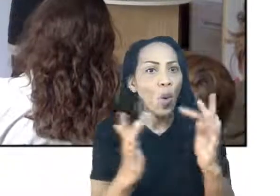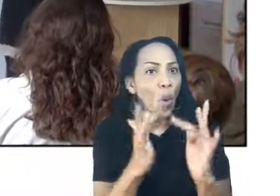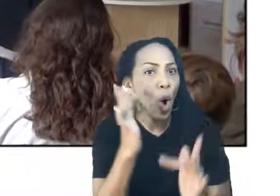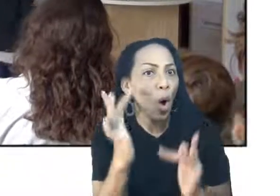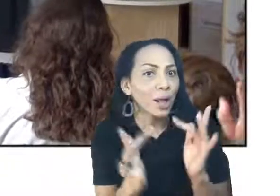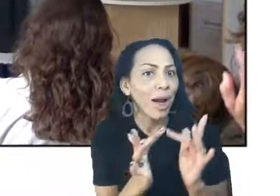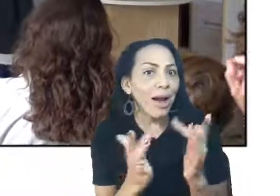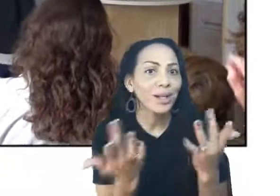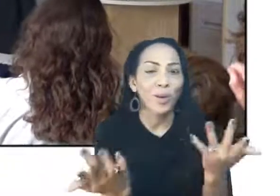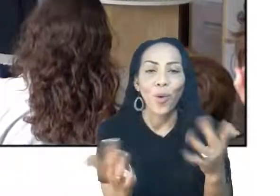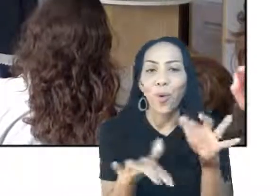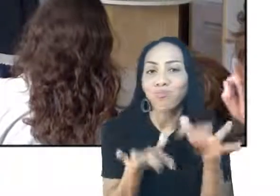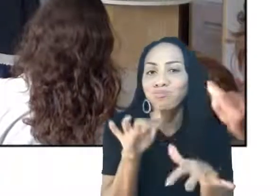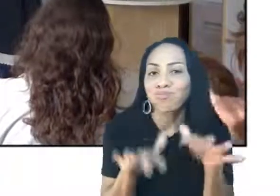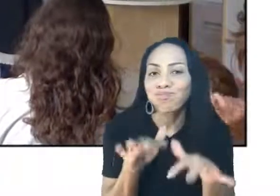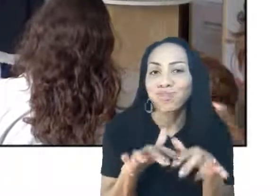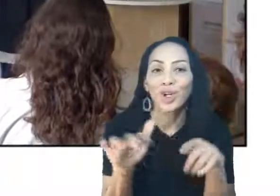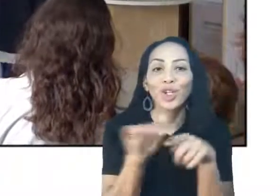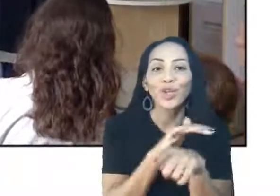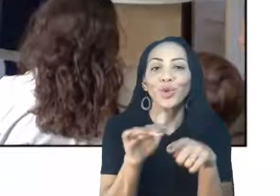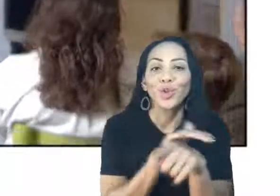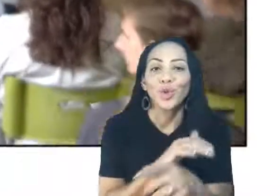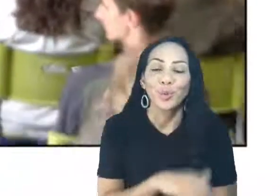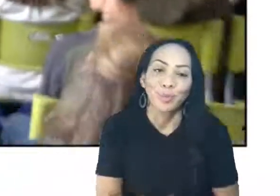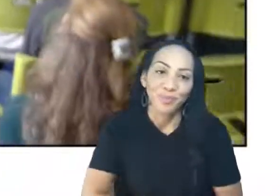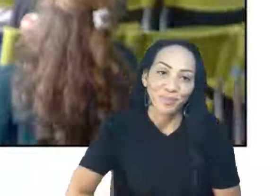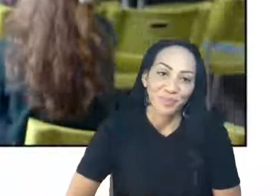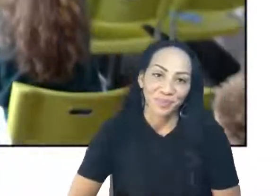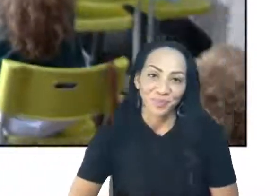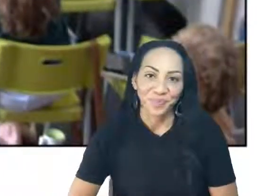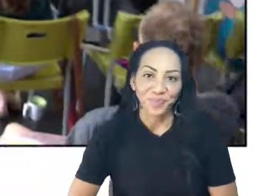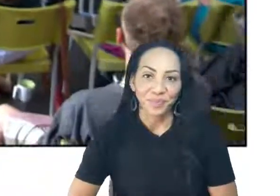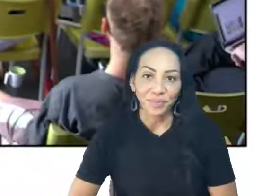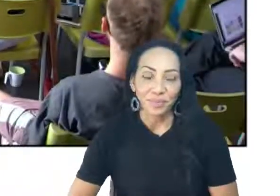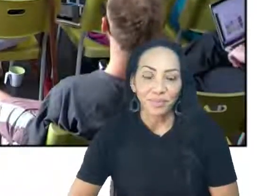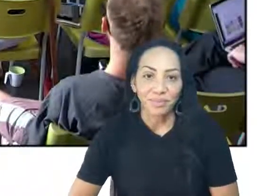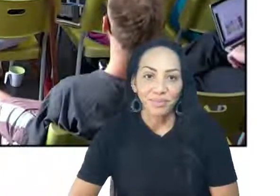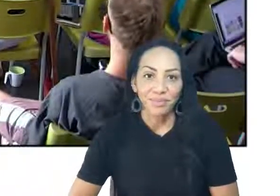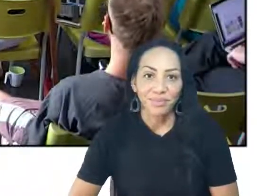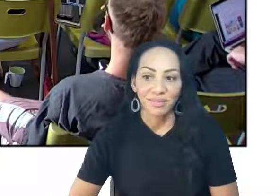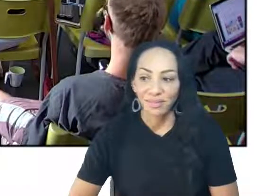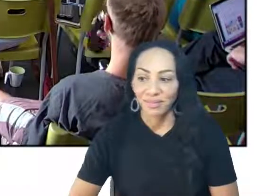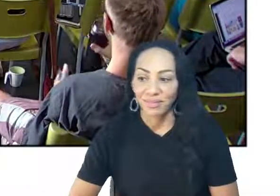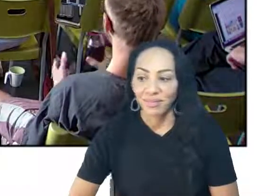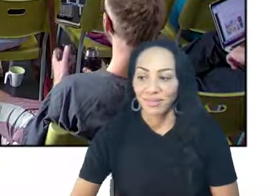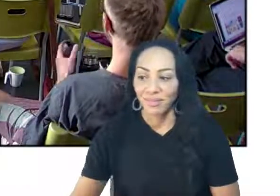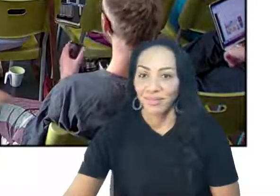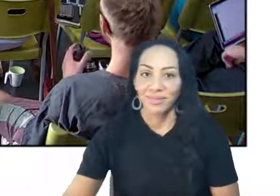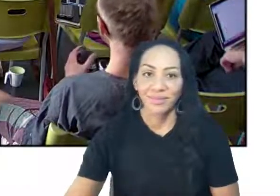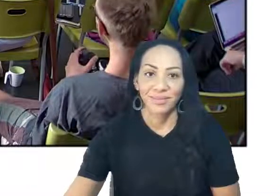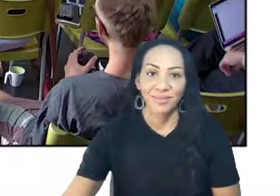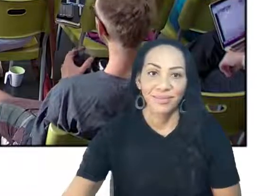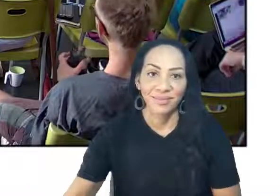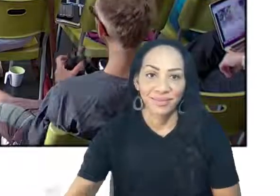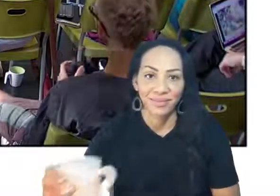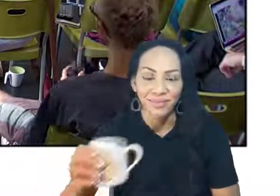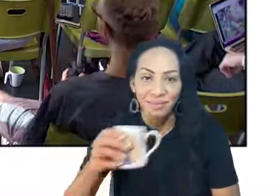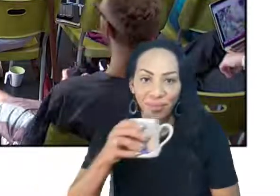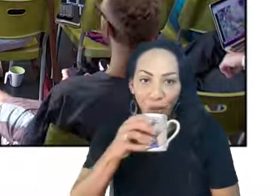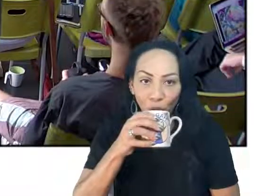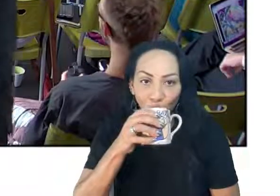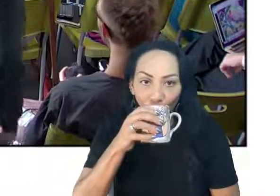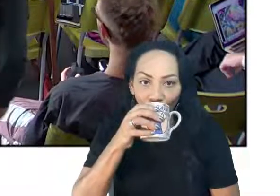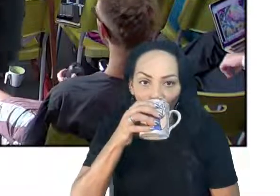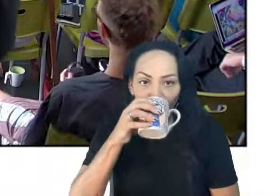YouTube chat. Anyone want to kick us off? Okay, got a microphone here. You're not going to be able to hear yourself, but it's for the people online. Hi,